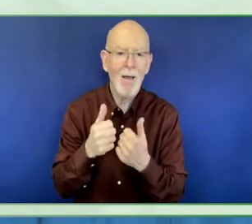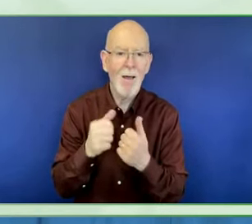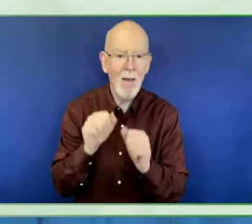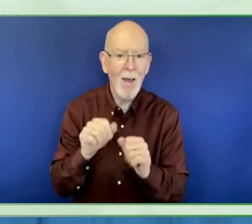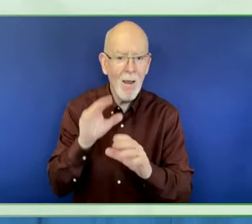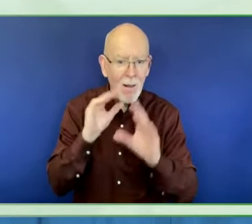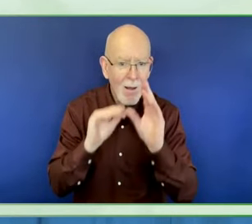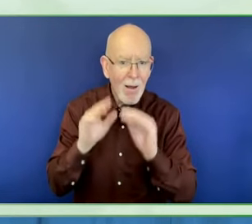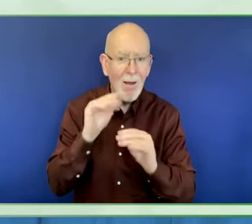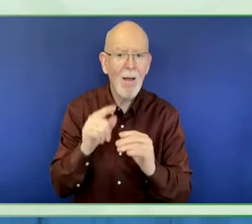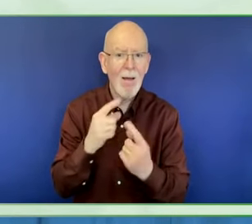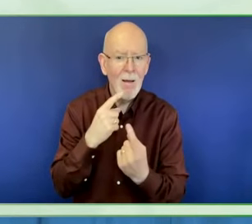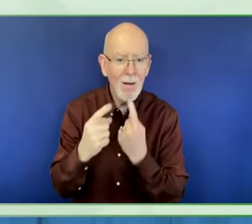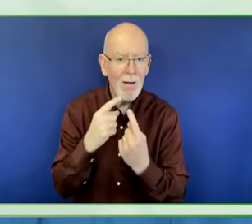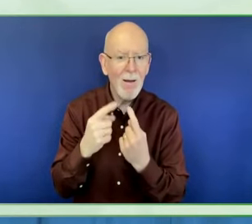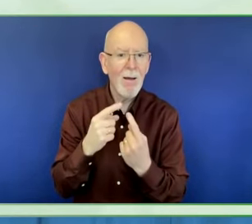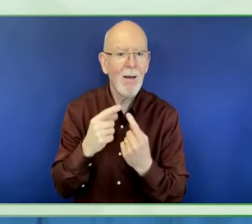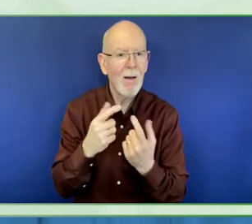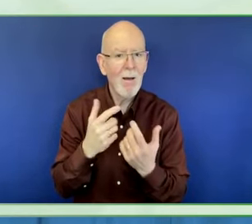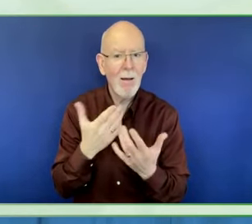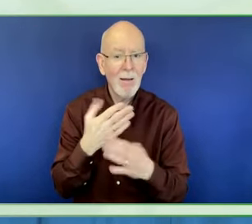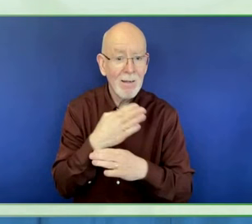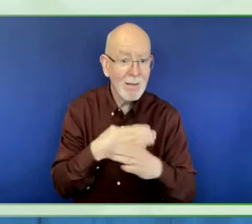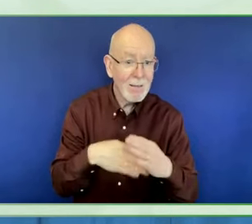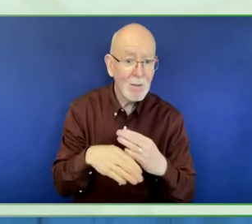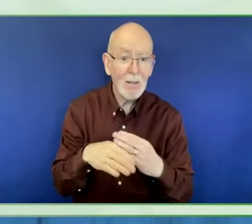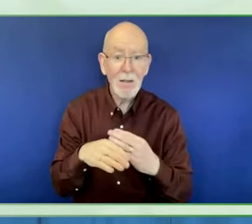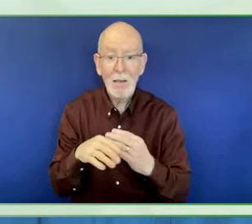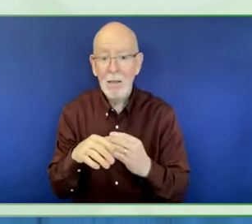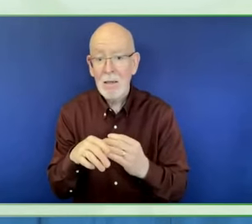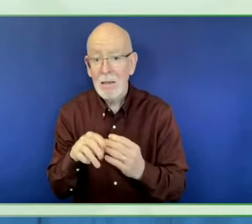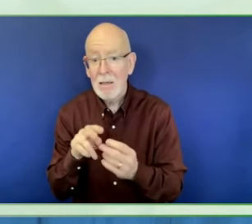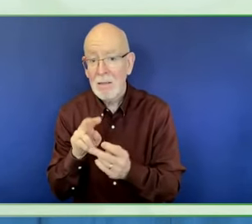offer holistic sex education for persons with disabilities.